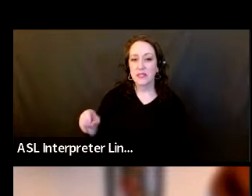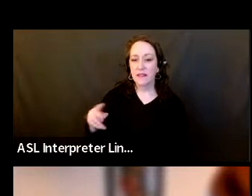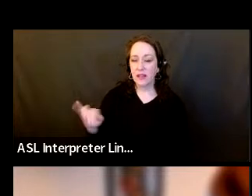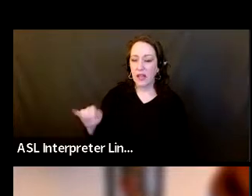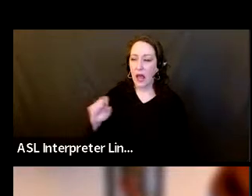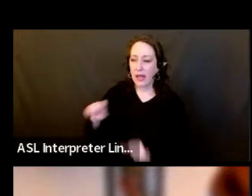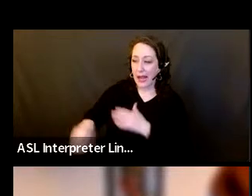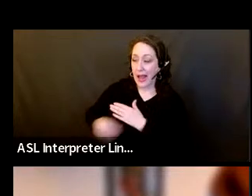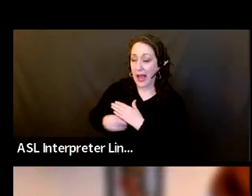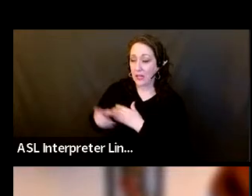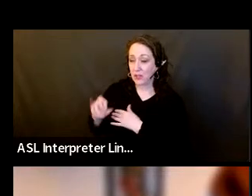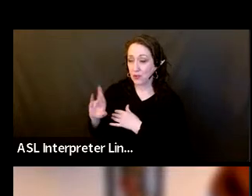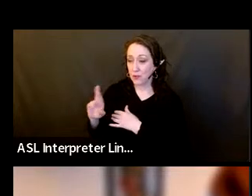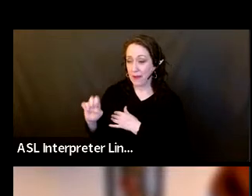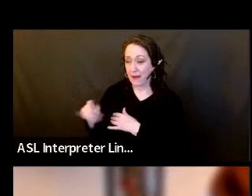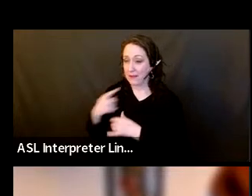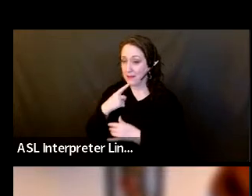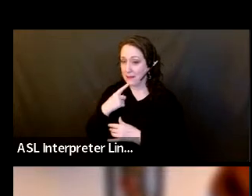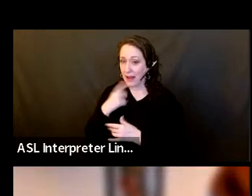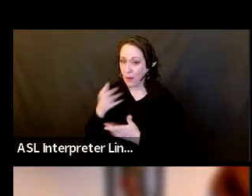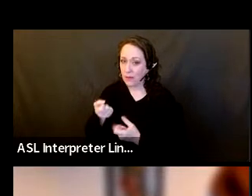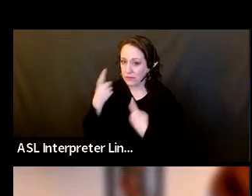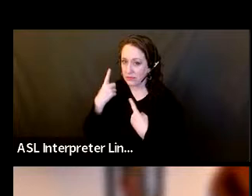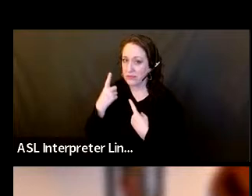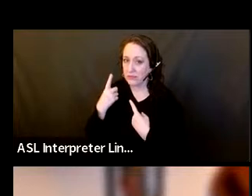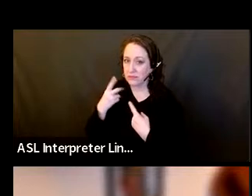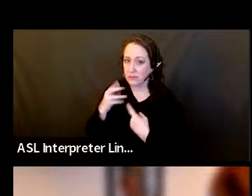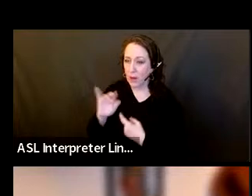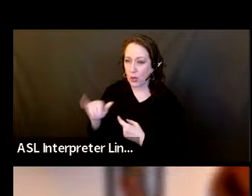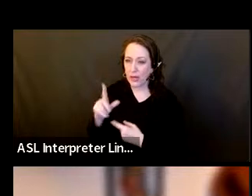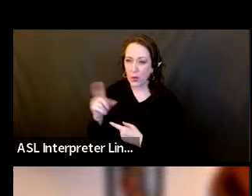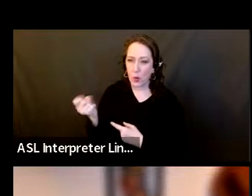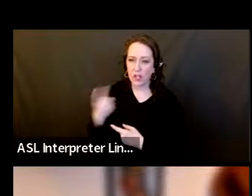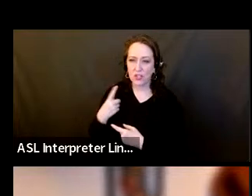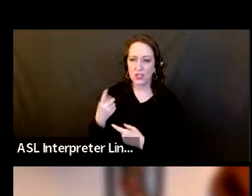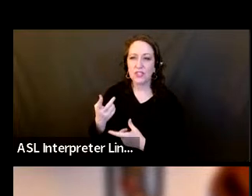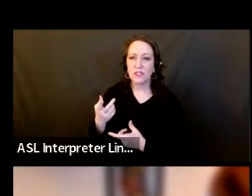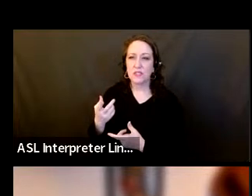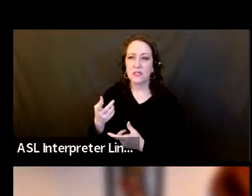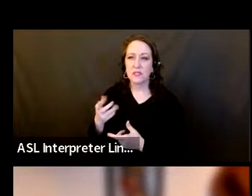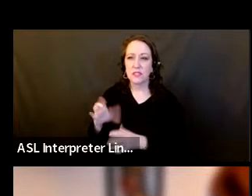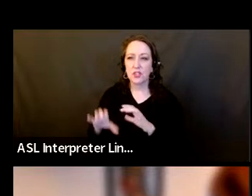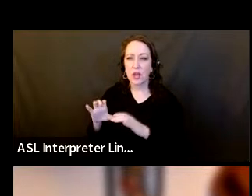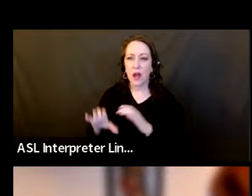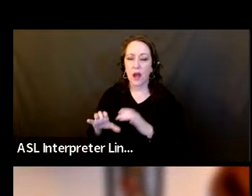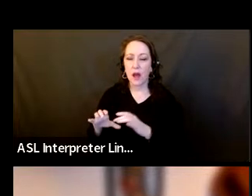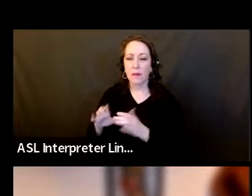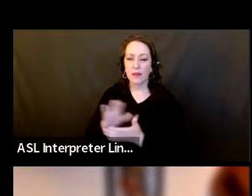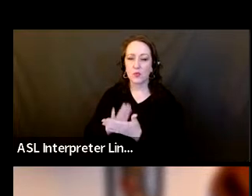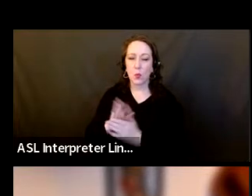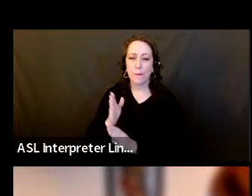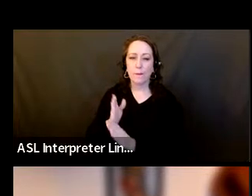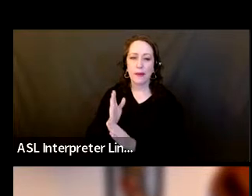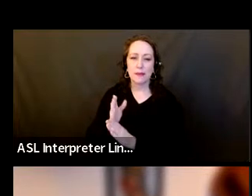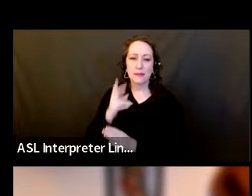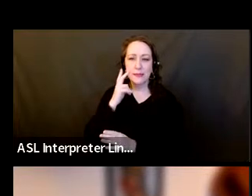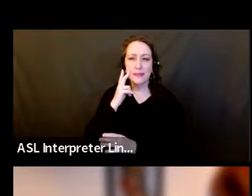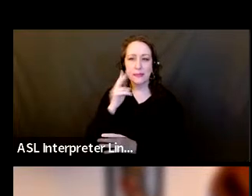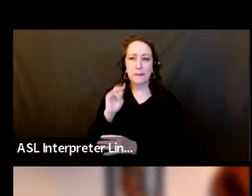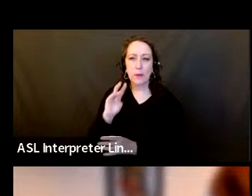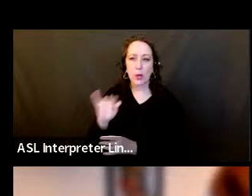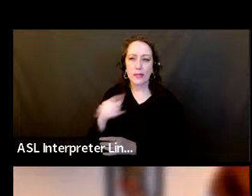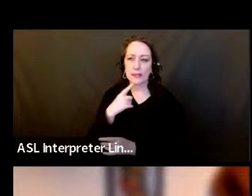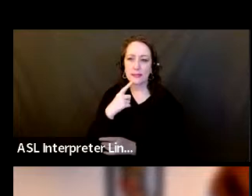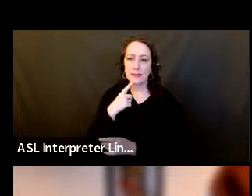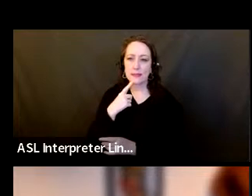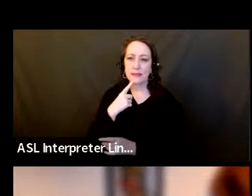add to what Jermaine is saying, because I want to make sure I'm understanding Mary's question in the chat about school buses. I see Mary's saying